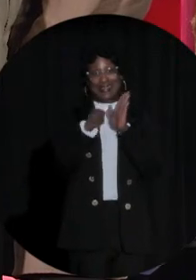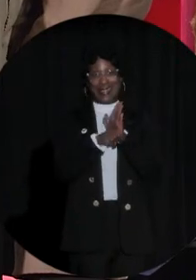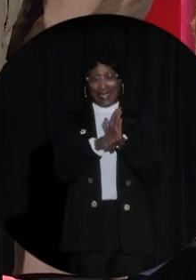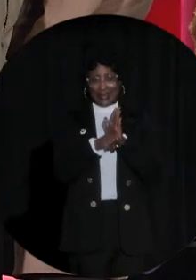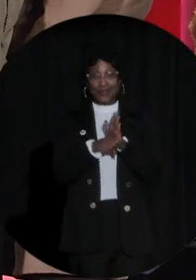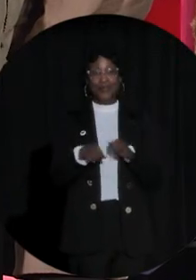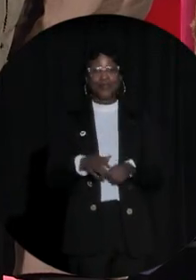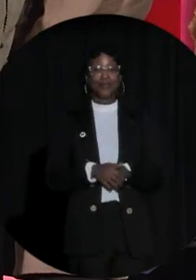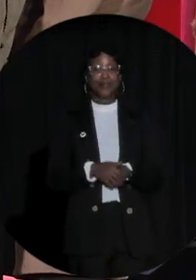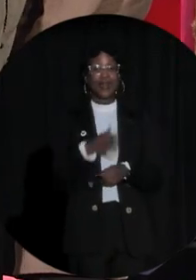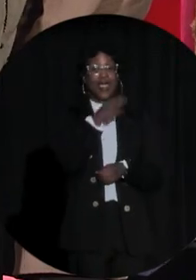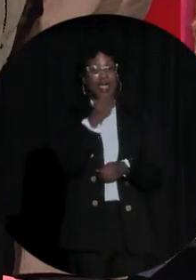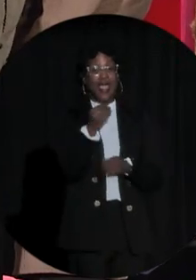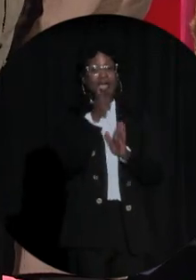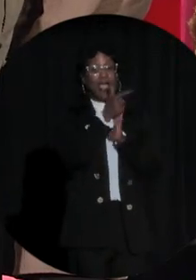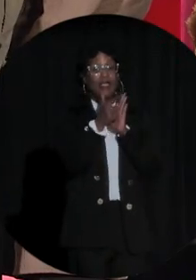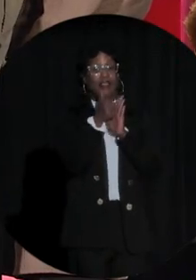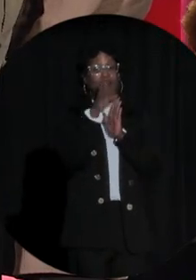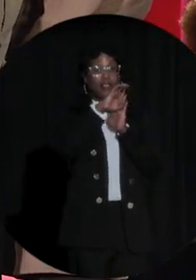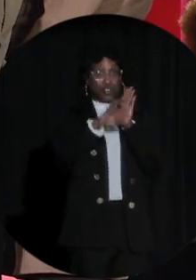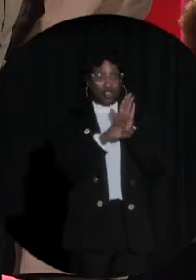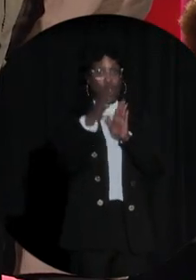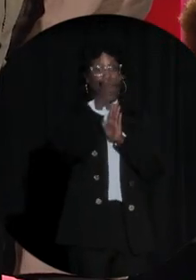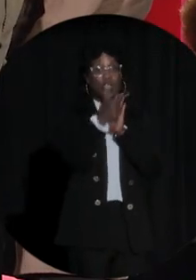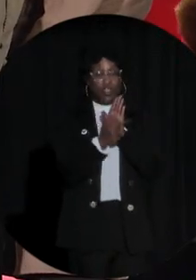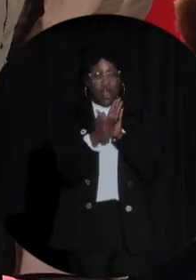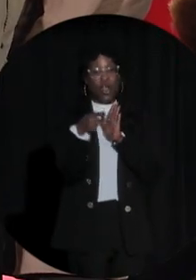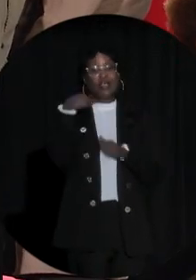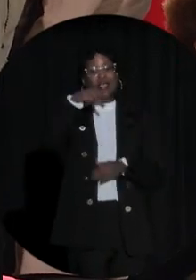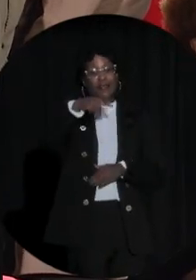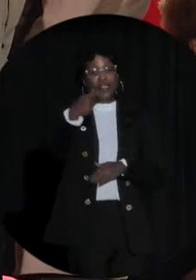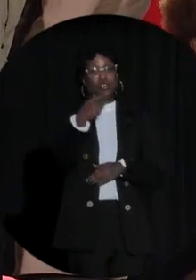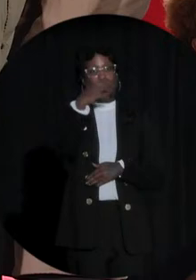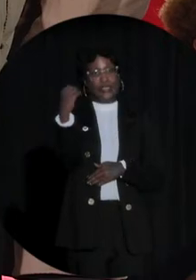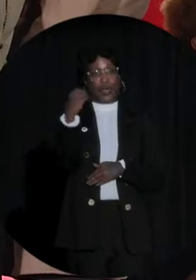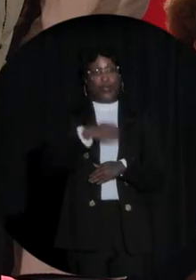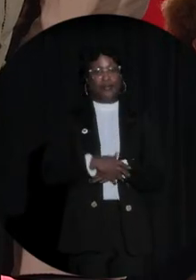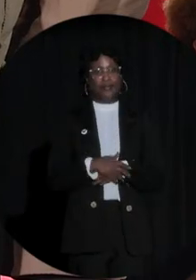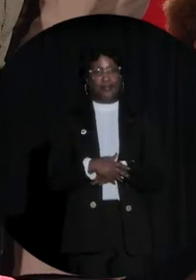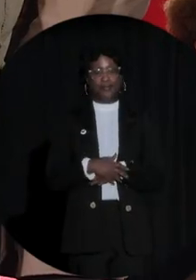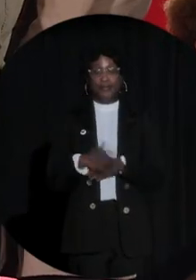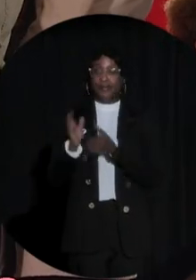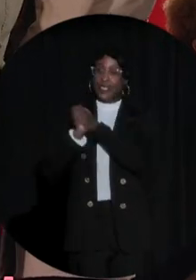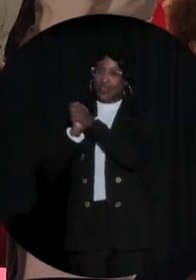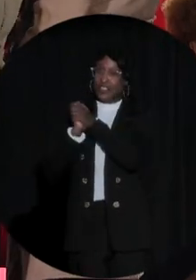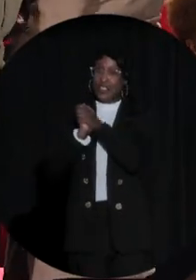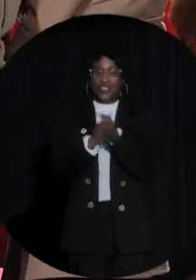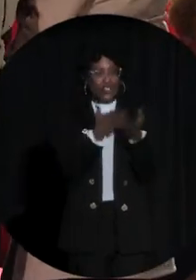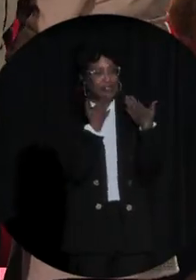of this state. And the Charter and laws of Prince George's County. And the Charter and laws of Prince George's County. Congratulations.